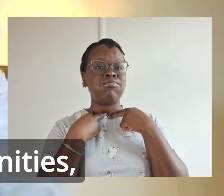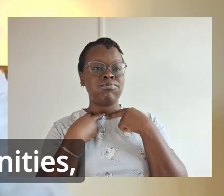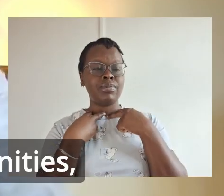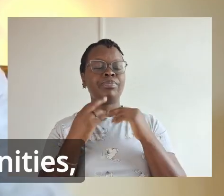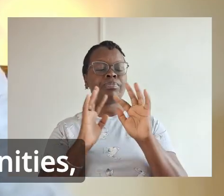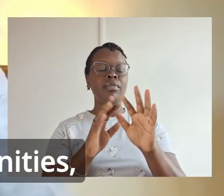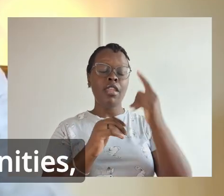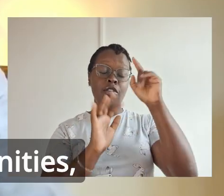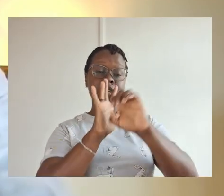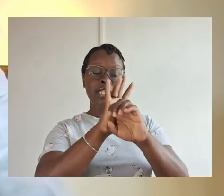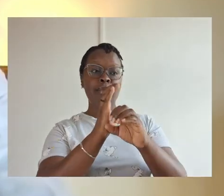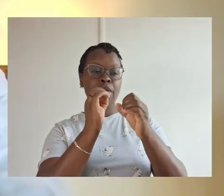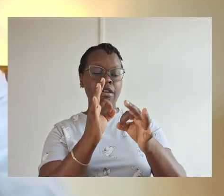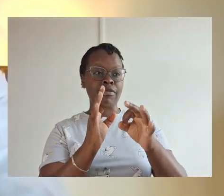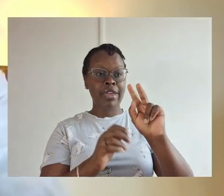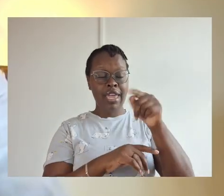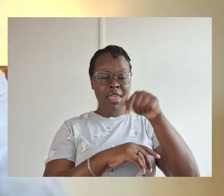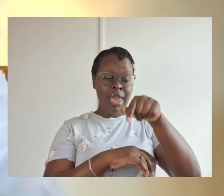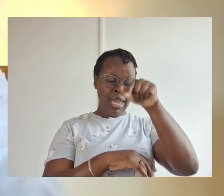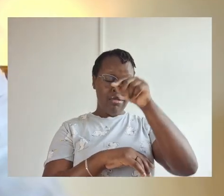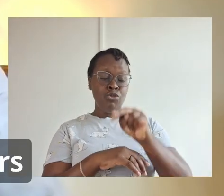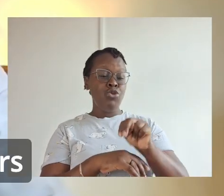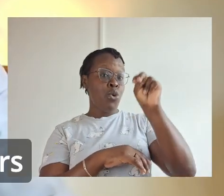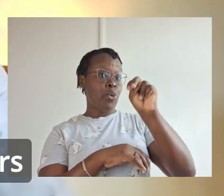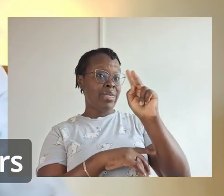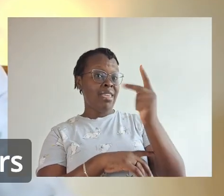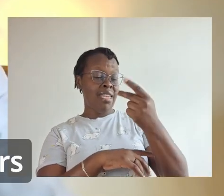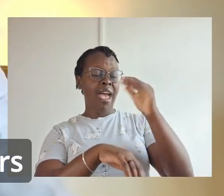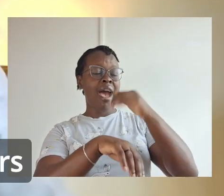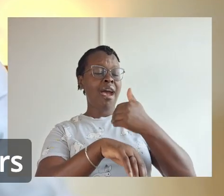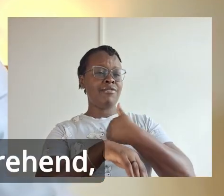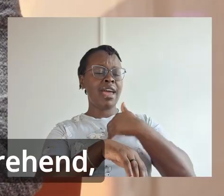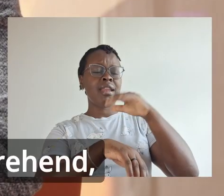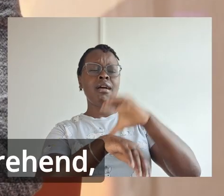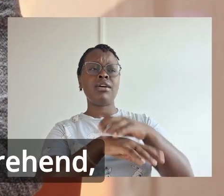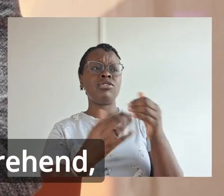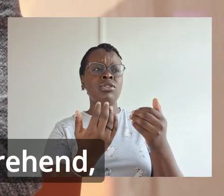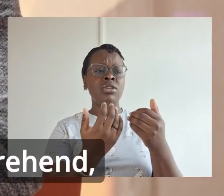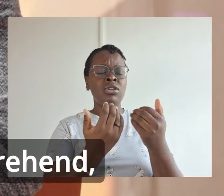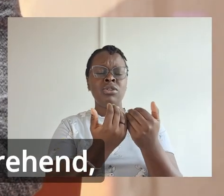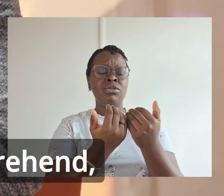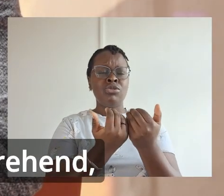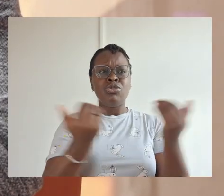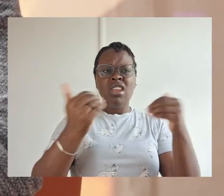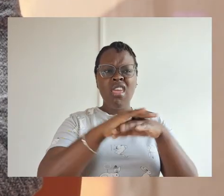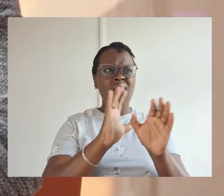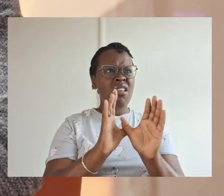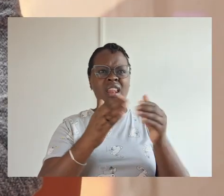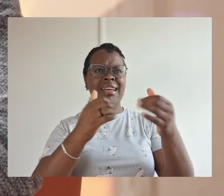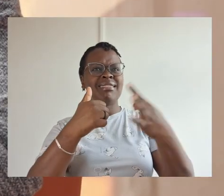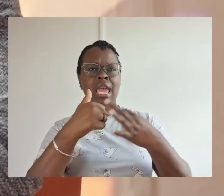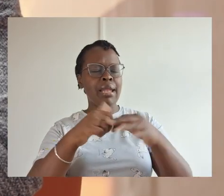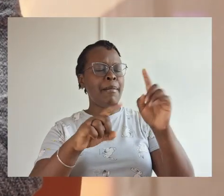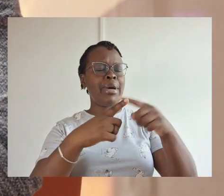go to rural communities, especially in the northern part of Kenya, you find learners in higher grades who cannot comprehend, cannot